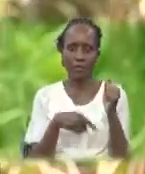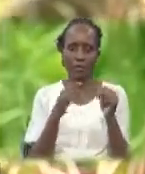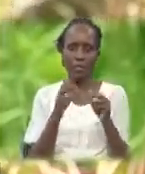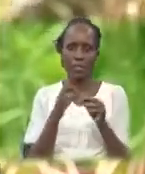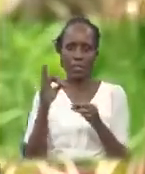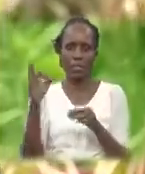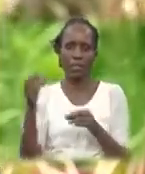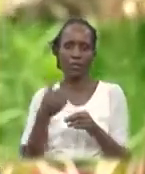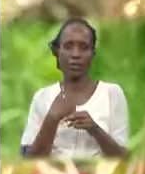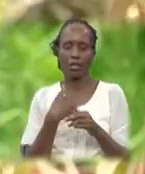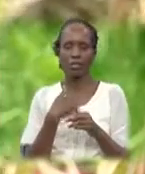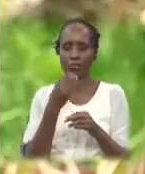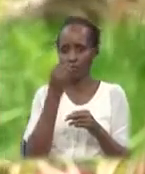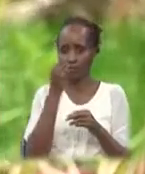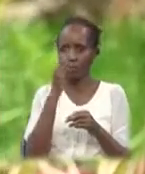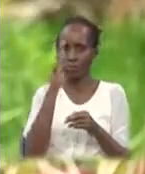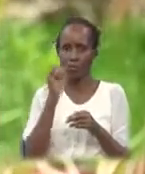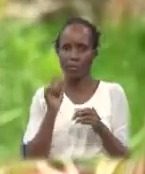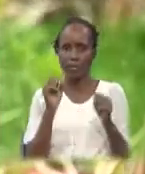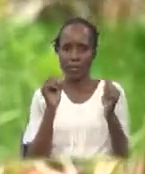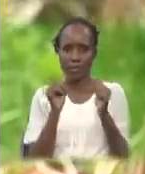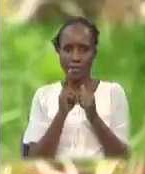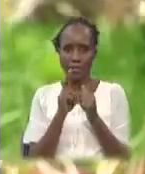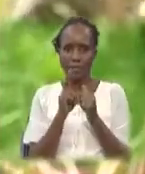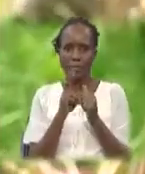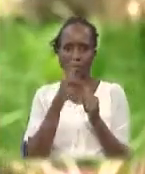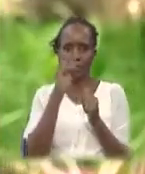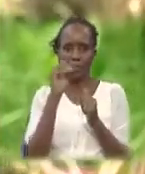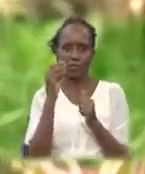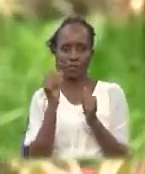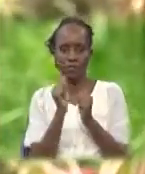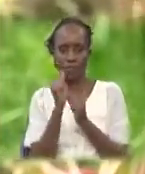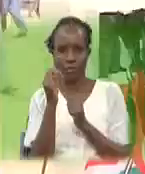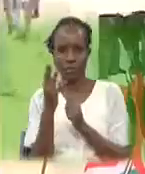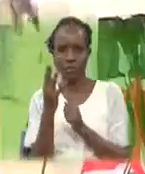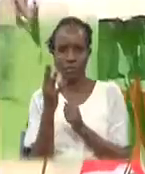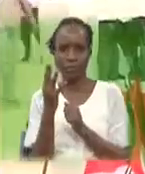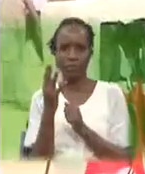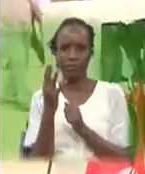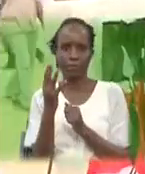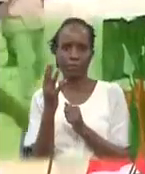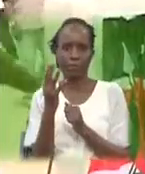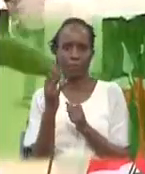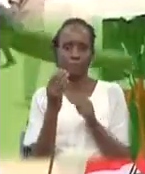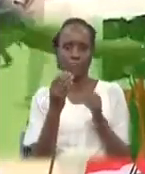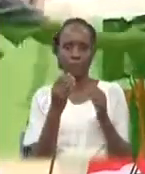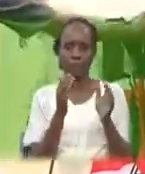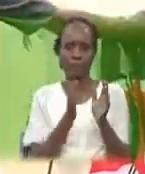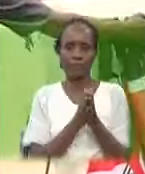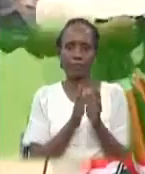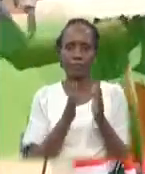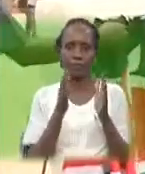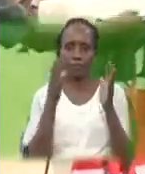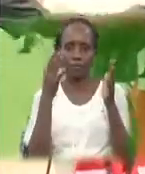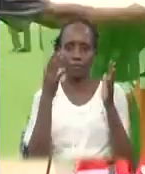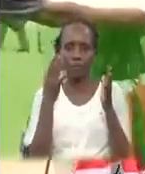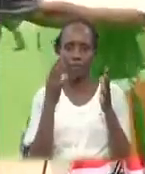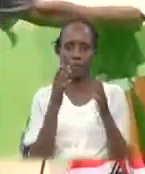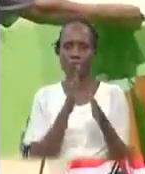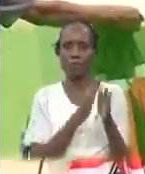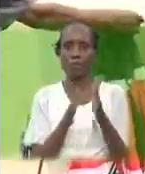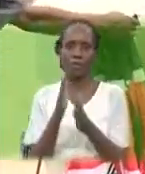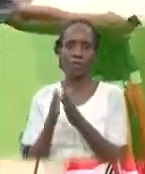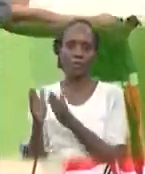The 10,000 acres will have a crop by December 2014. Unveiling a commemorative flag,